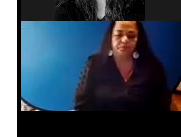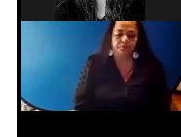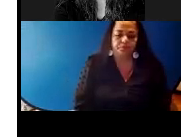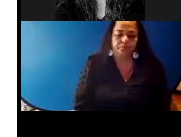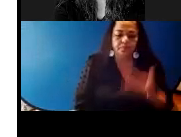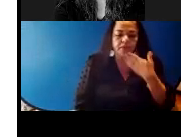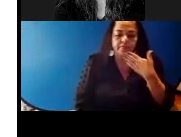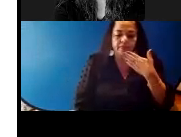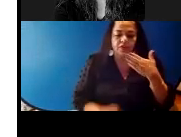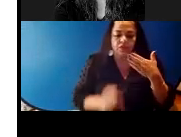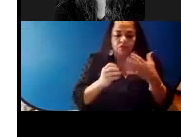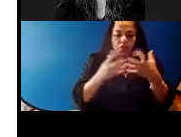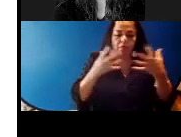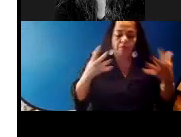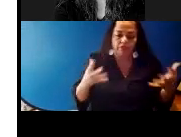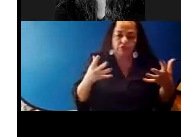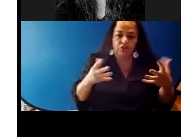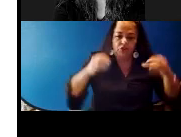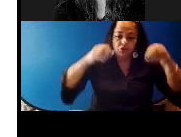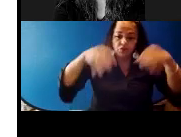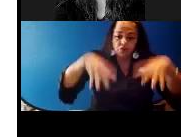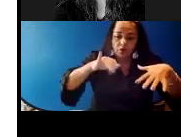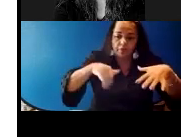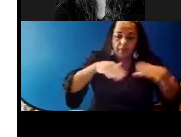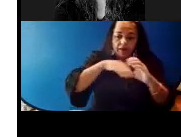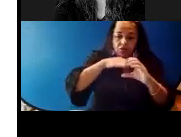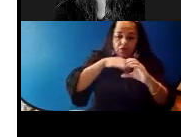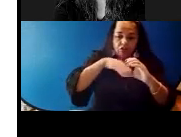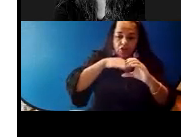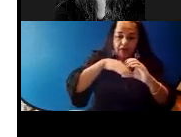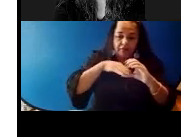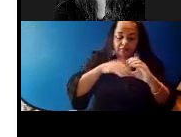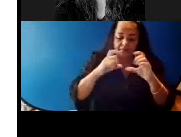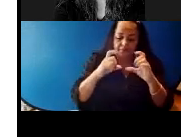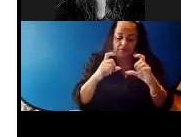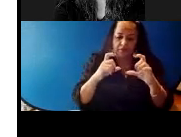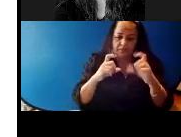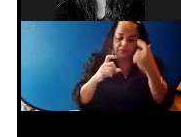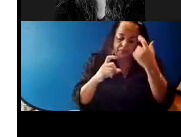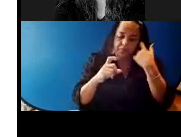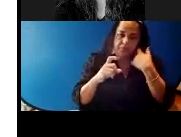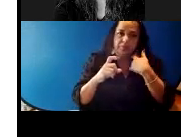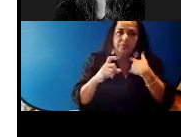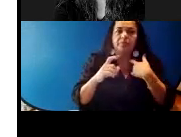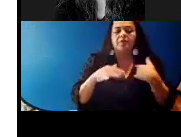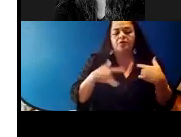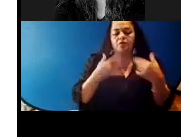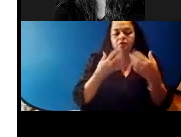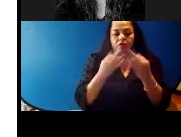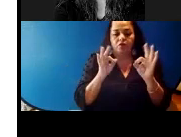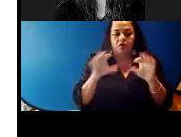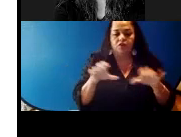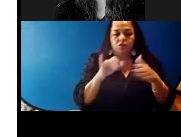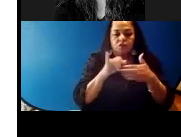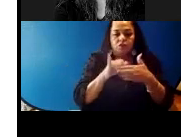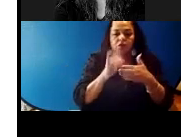so much, Jagdish, to drop that into the chat for us. So please feel free to do that. It's going to be a